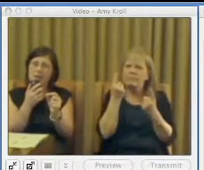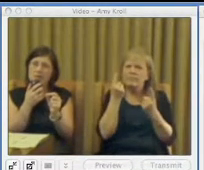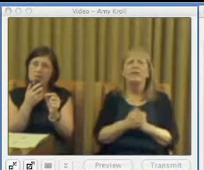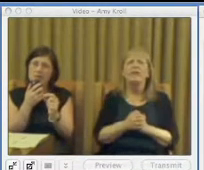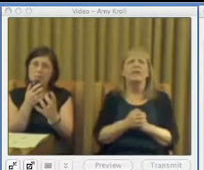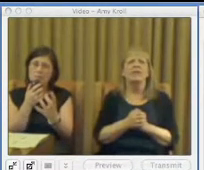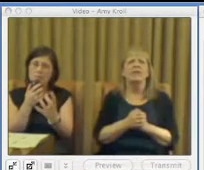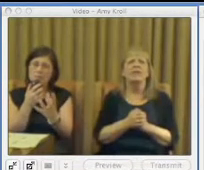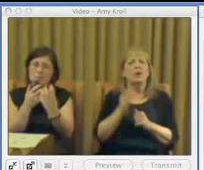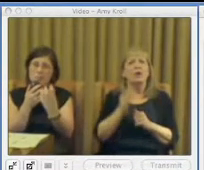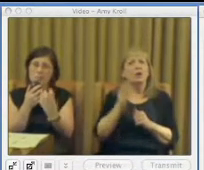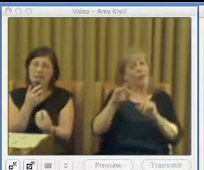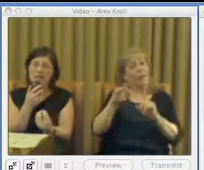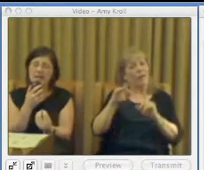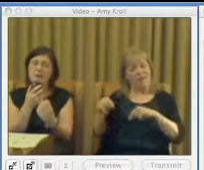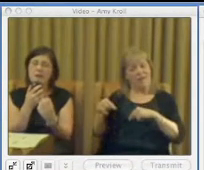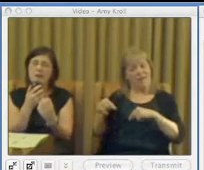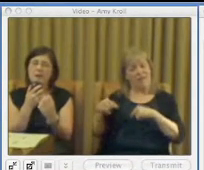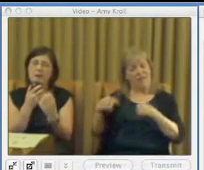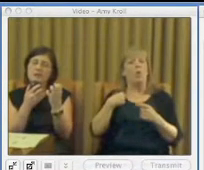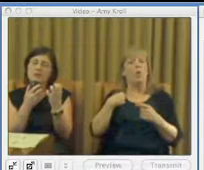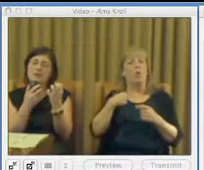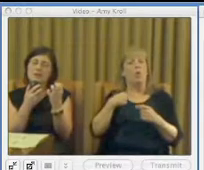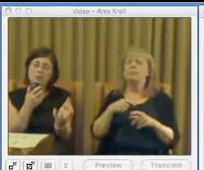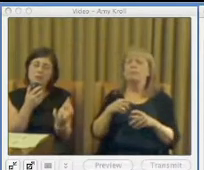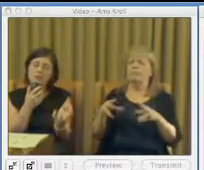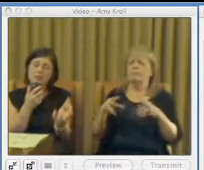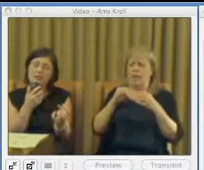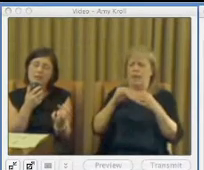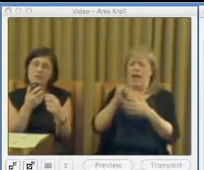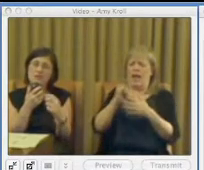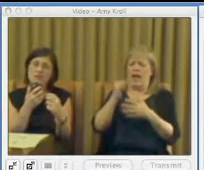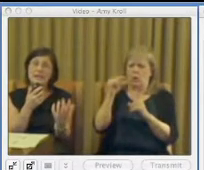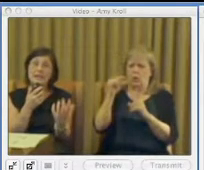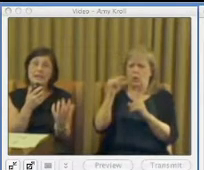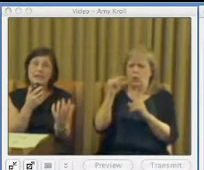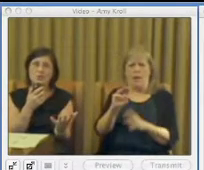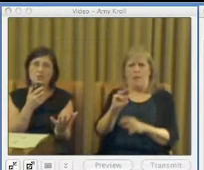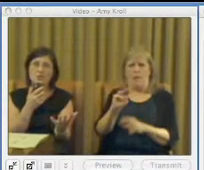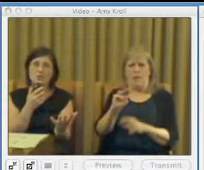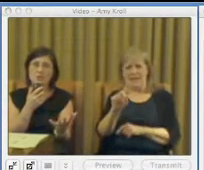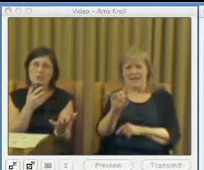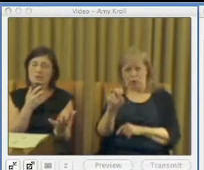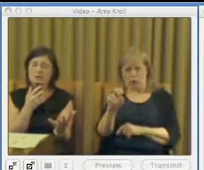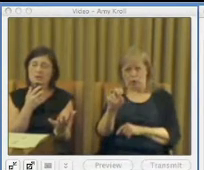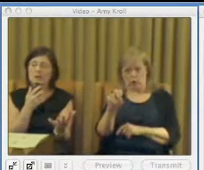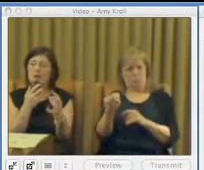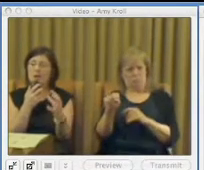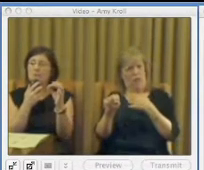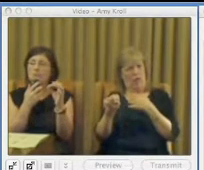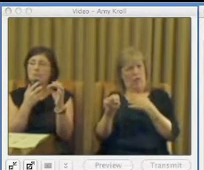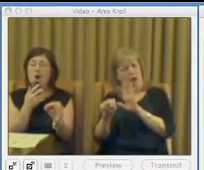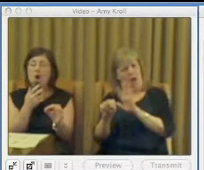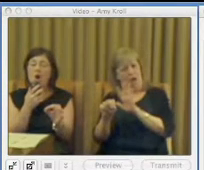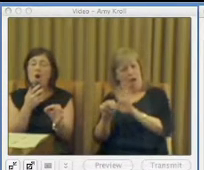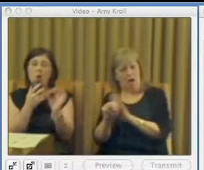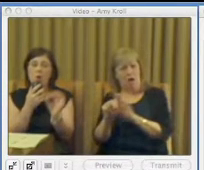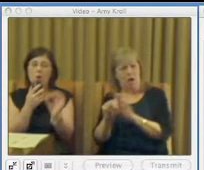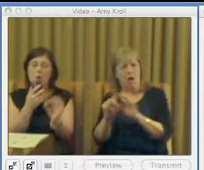And if you think about it, we've adopted this term mediation, but the contractual notion of mediation, the legal notion of